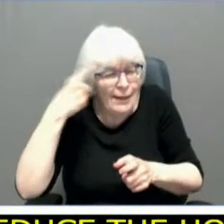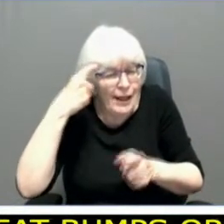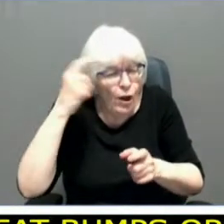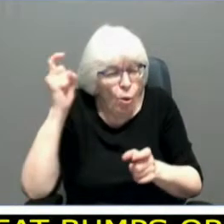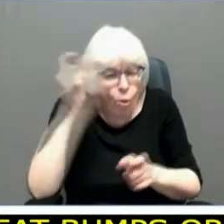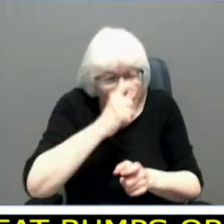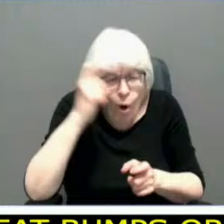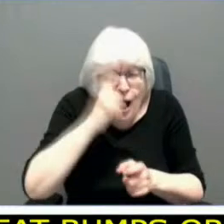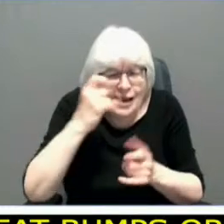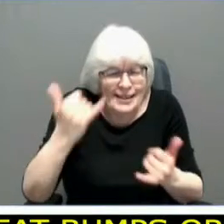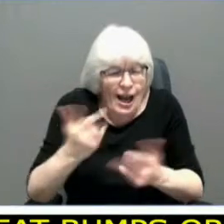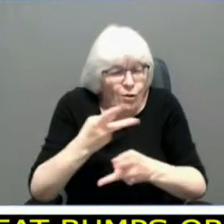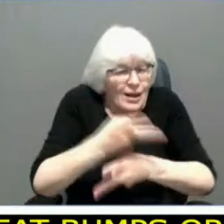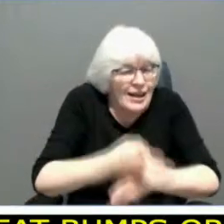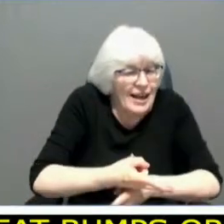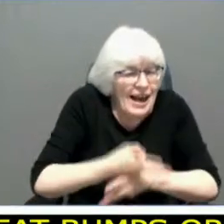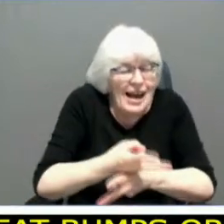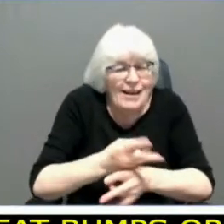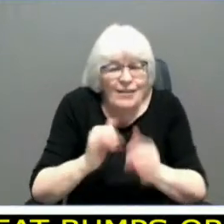supplies.